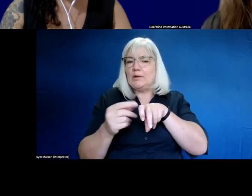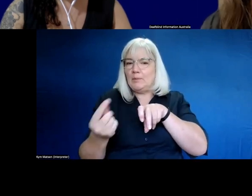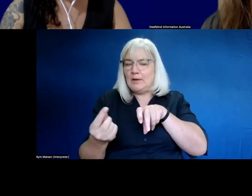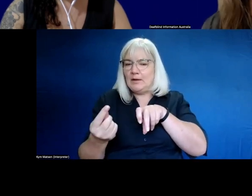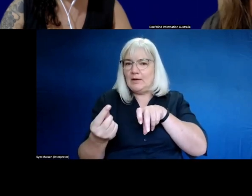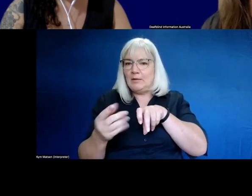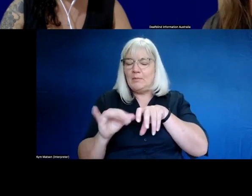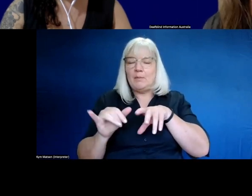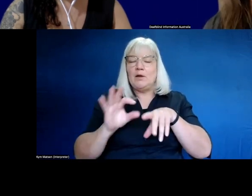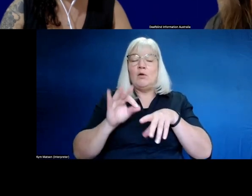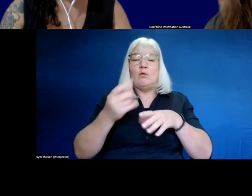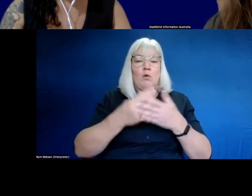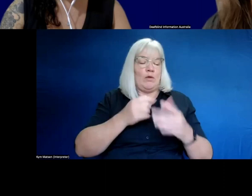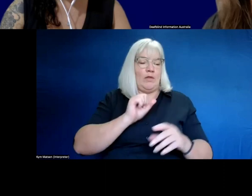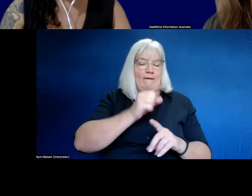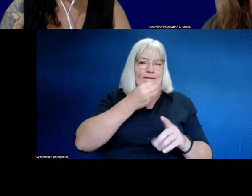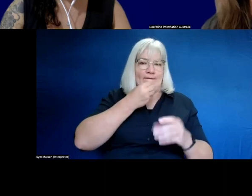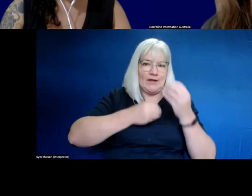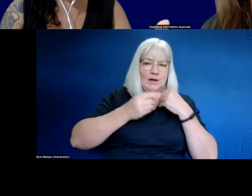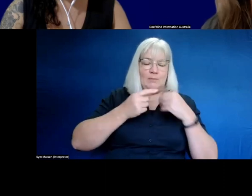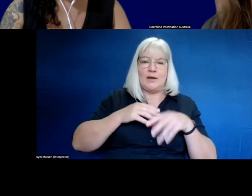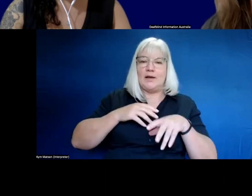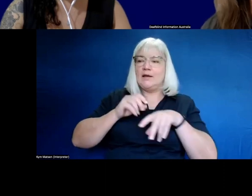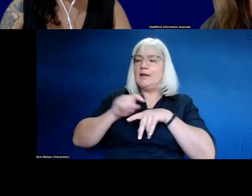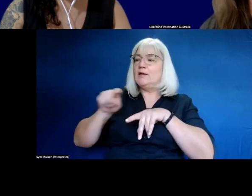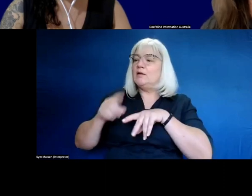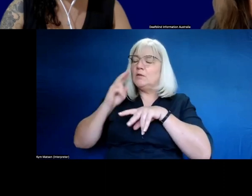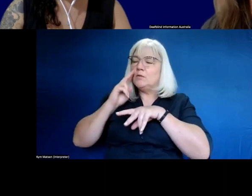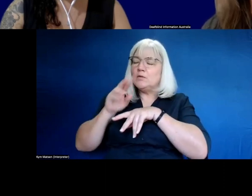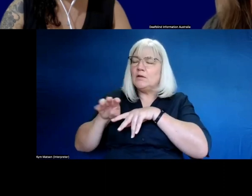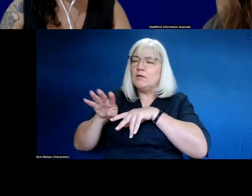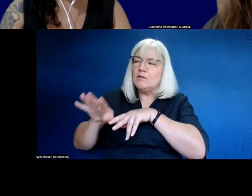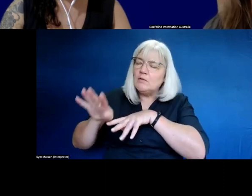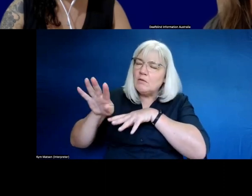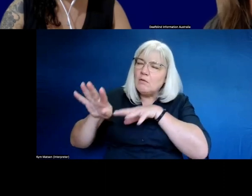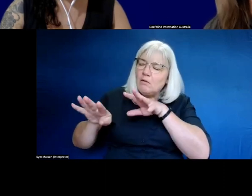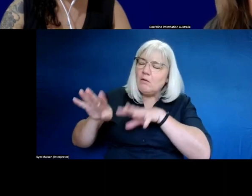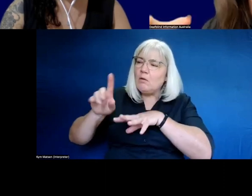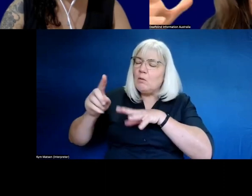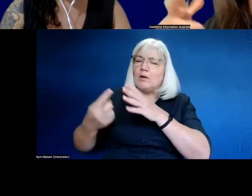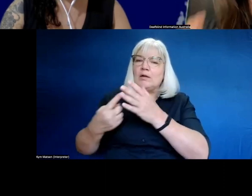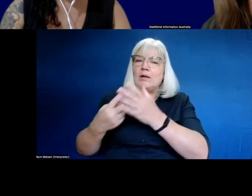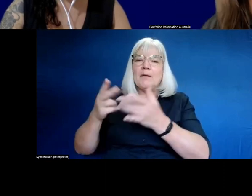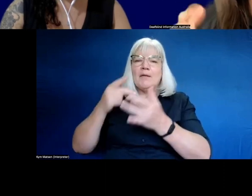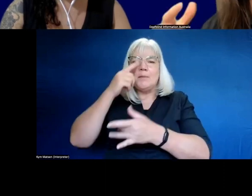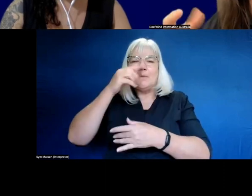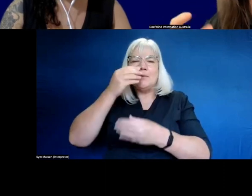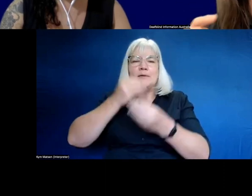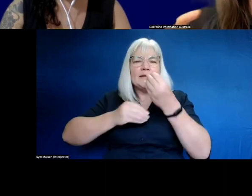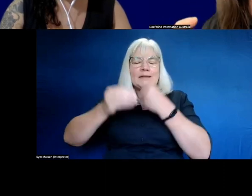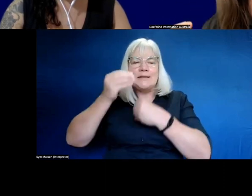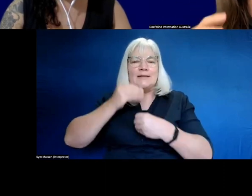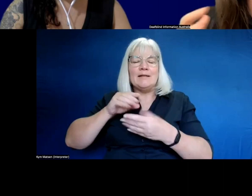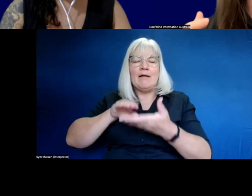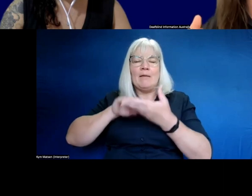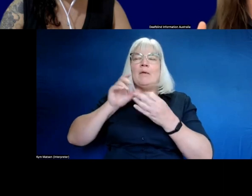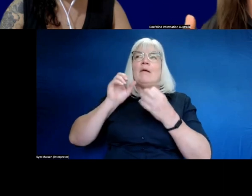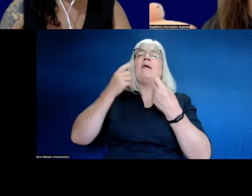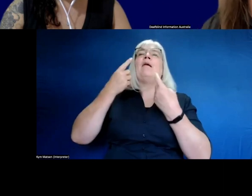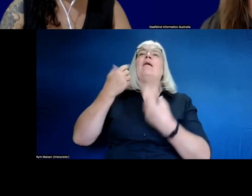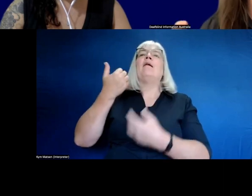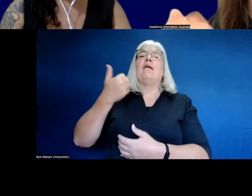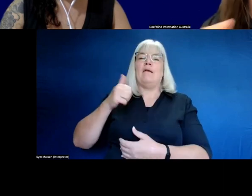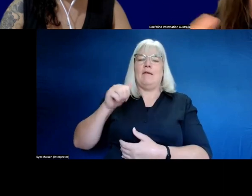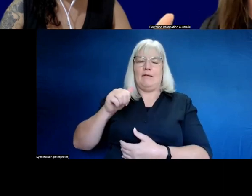of other people, so that they build that concept development. Because in supported